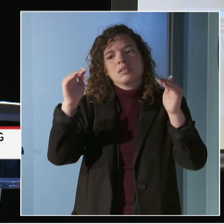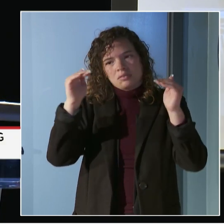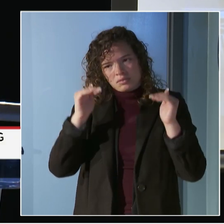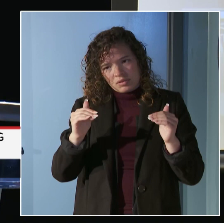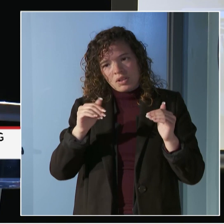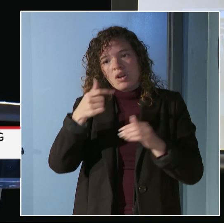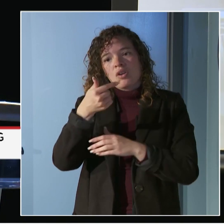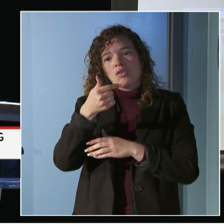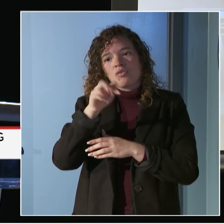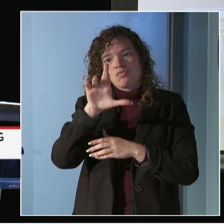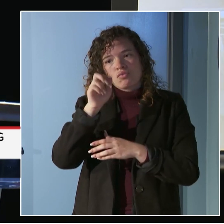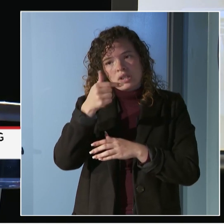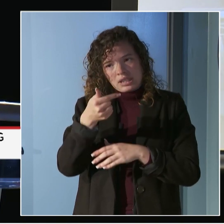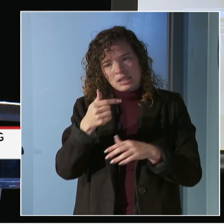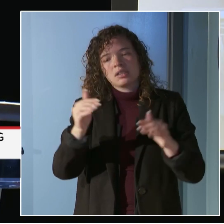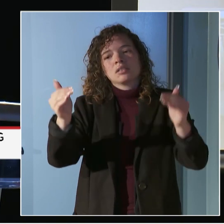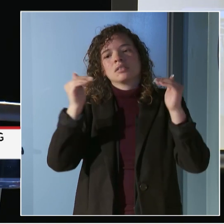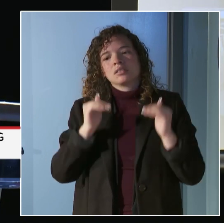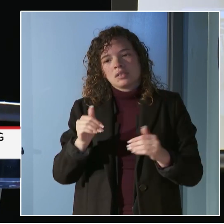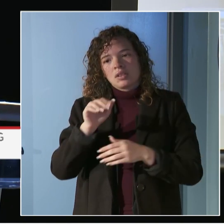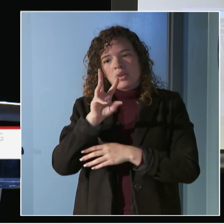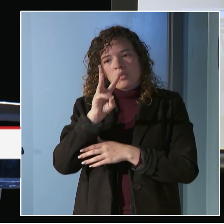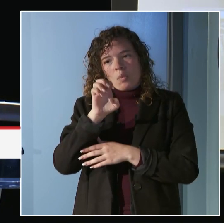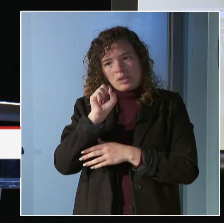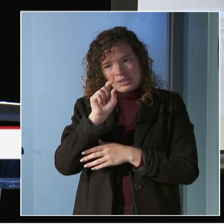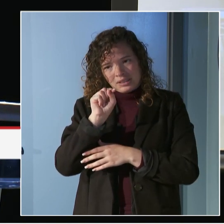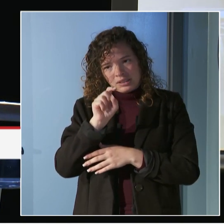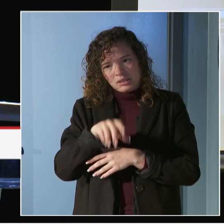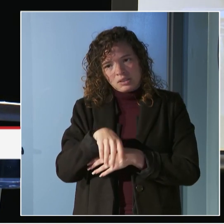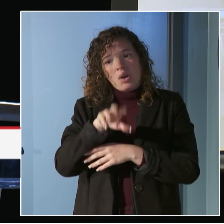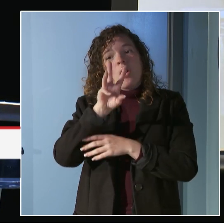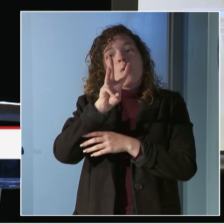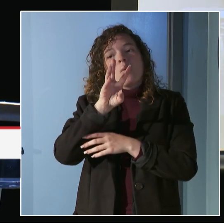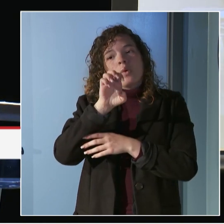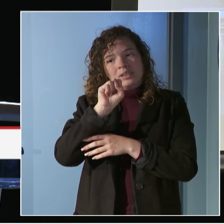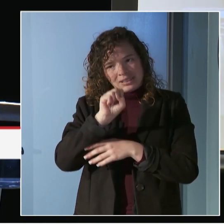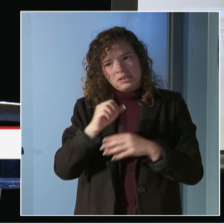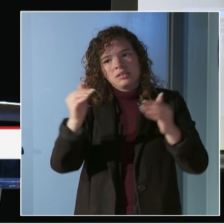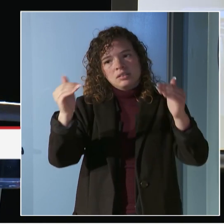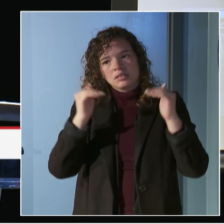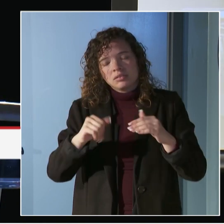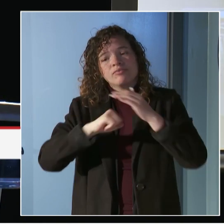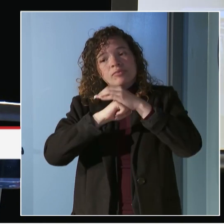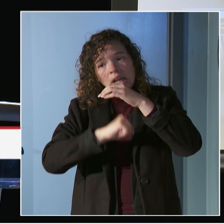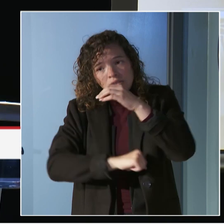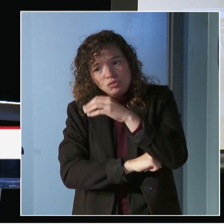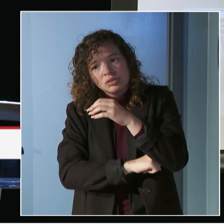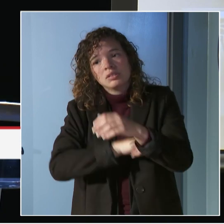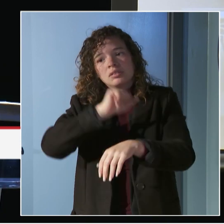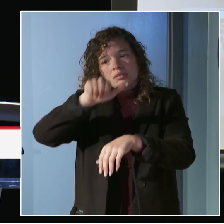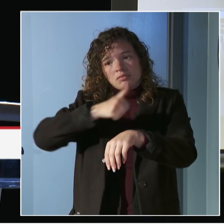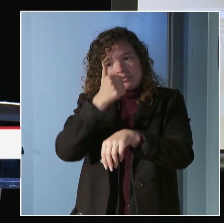Wes Combs, and our founder, Rhonda Buckley. Hi, Rhonda.